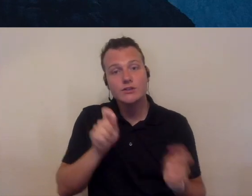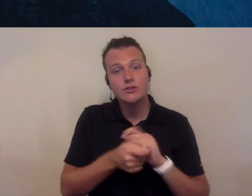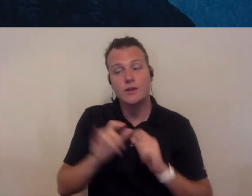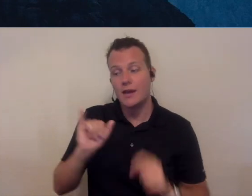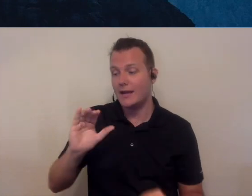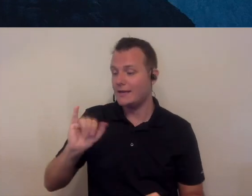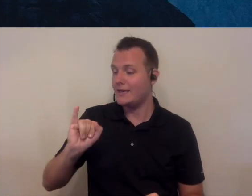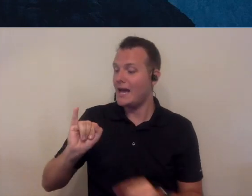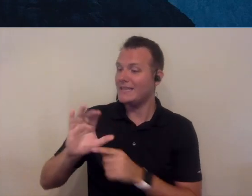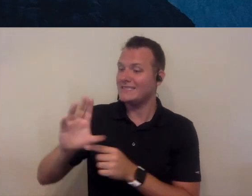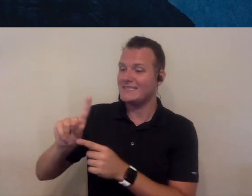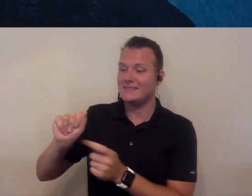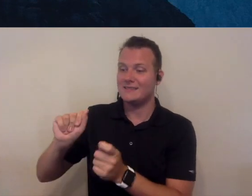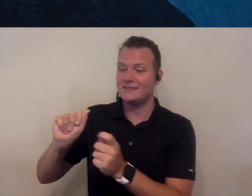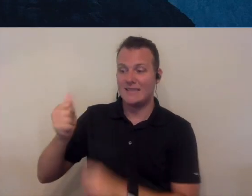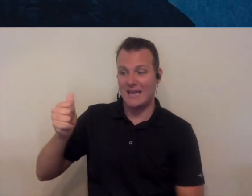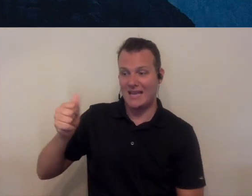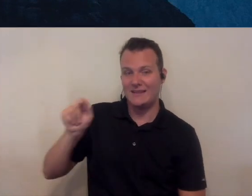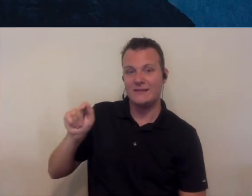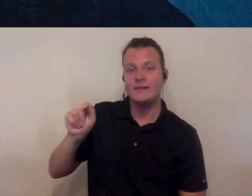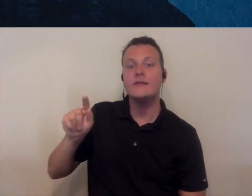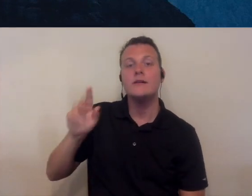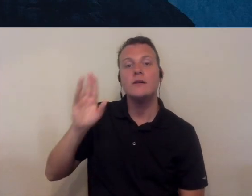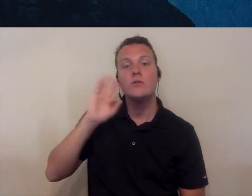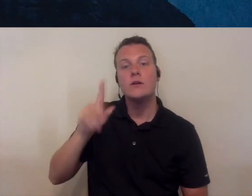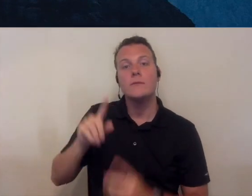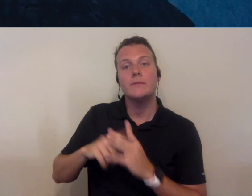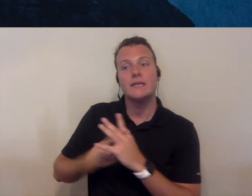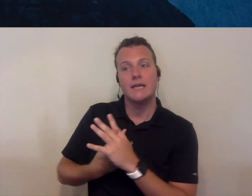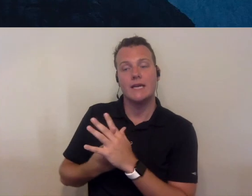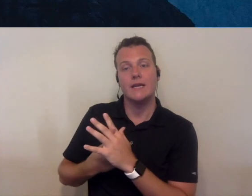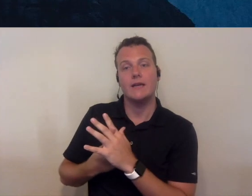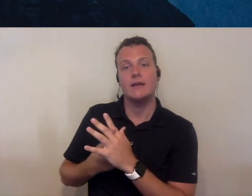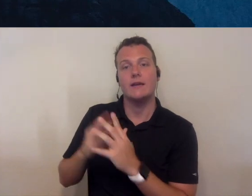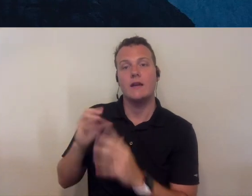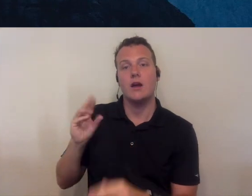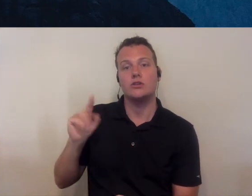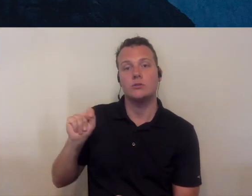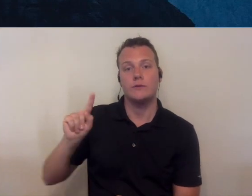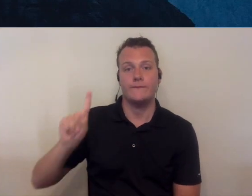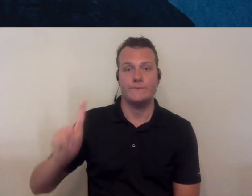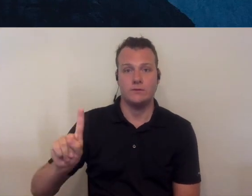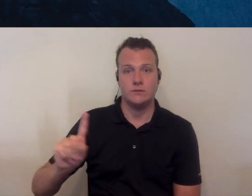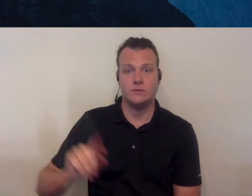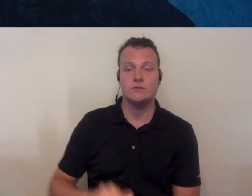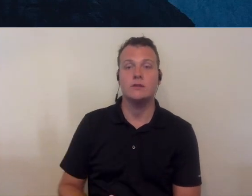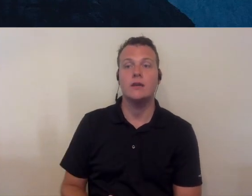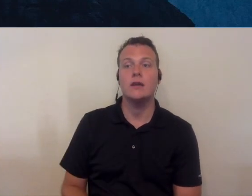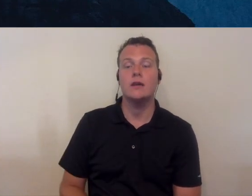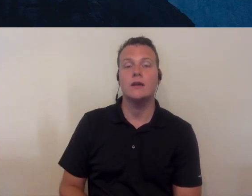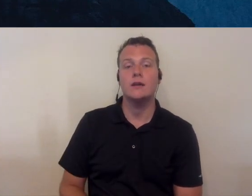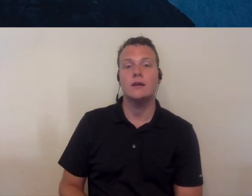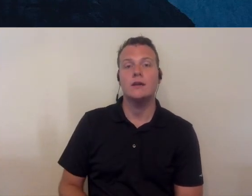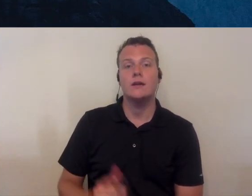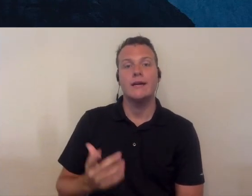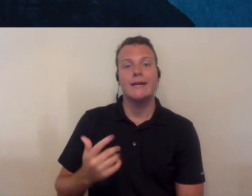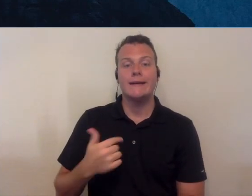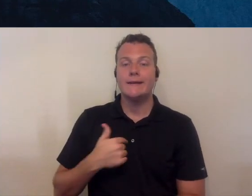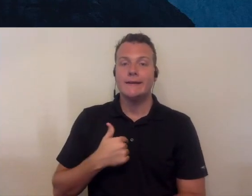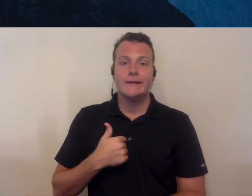If there's going to be any changes to the ICD-10s, those begin and are effective on October